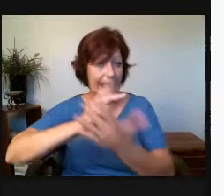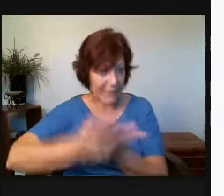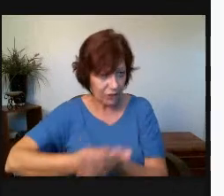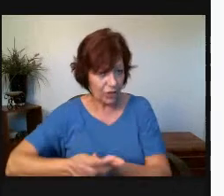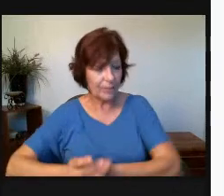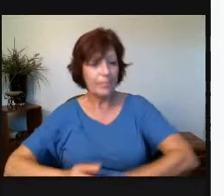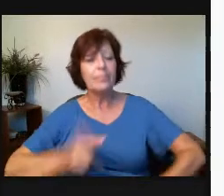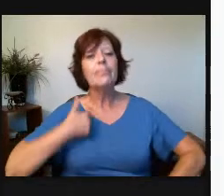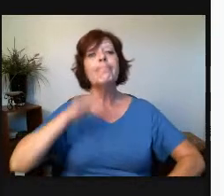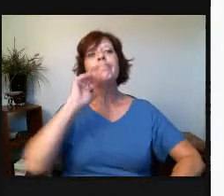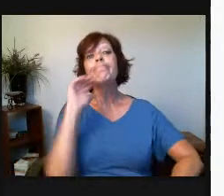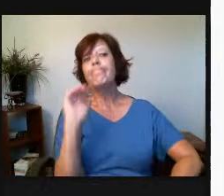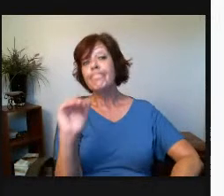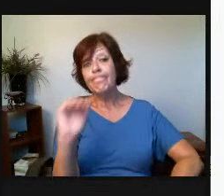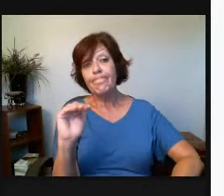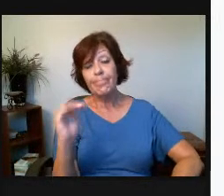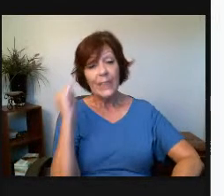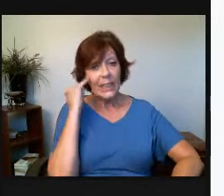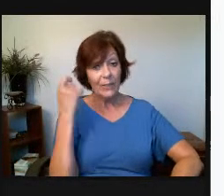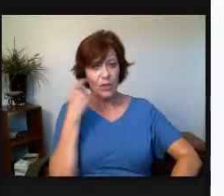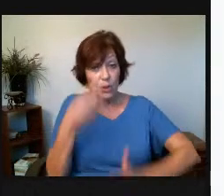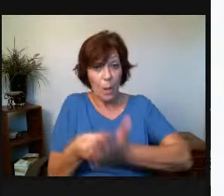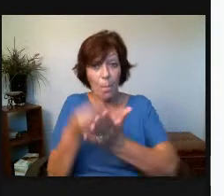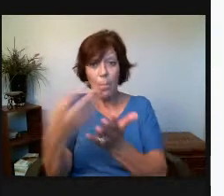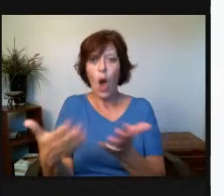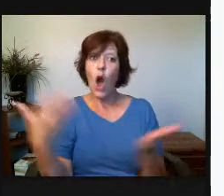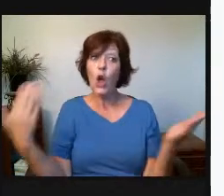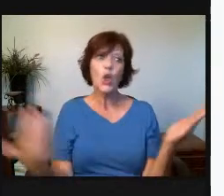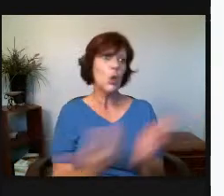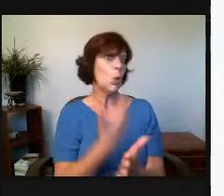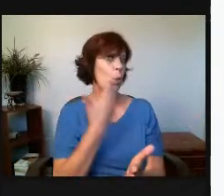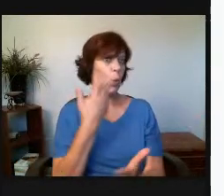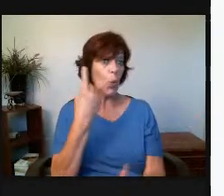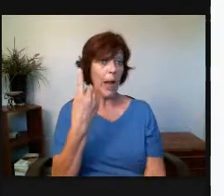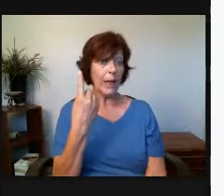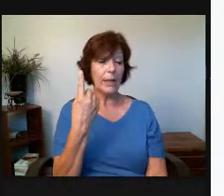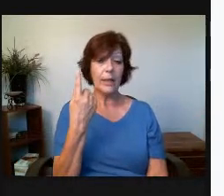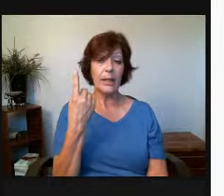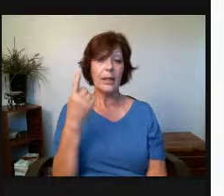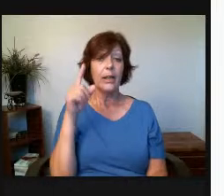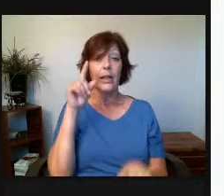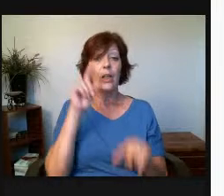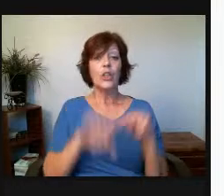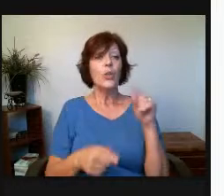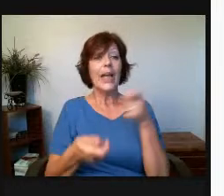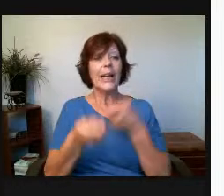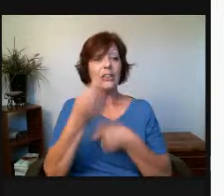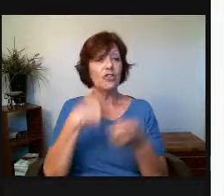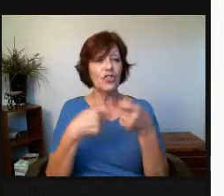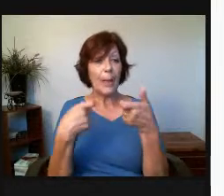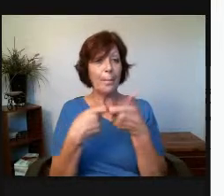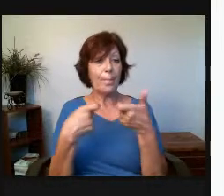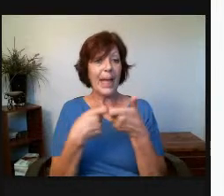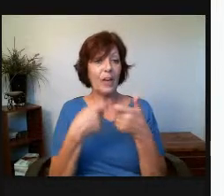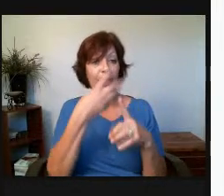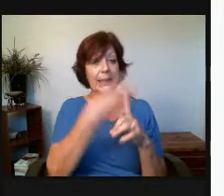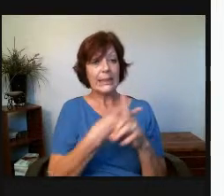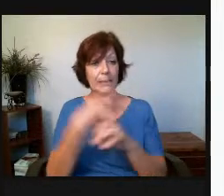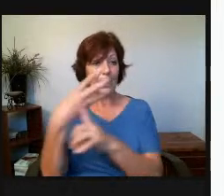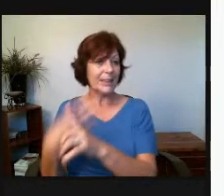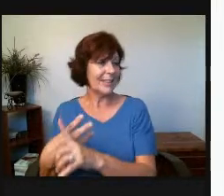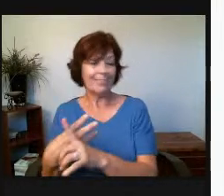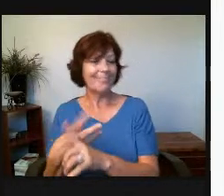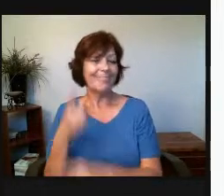to remind you that if you just bought a brand new smoke detector, you can't change the battery every 6 months. That